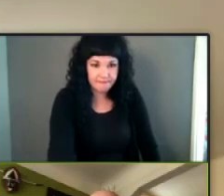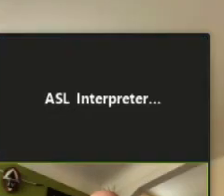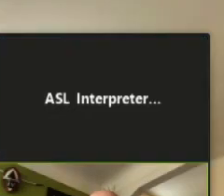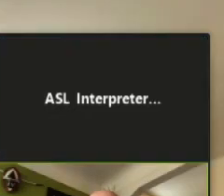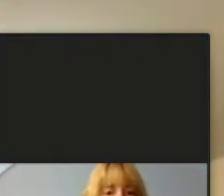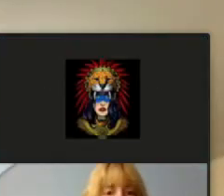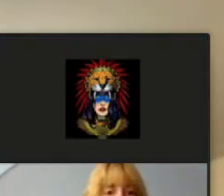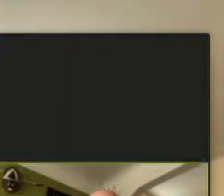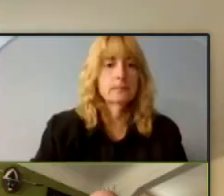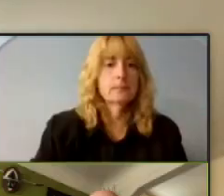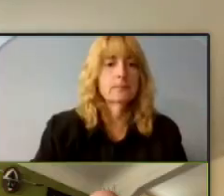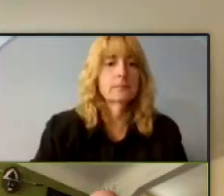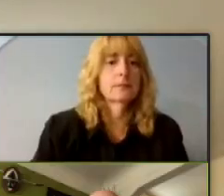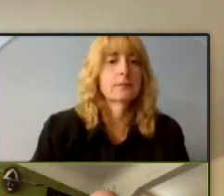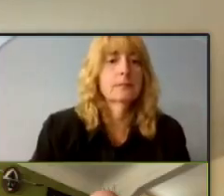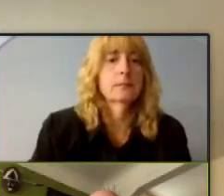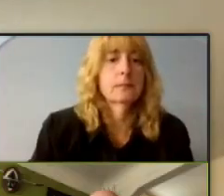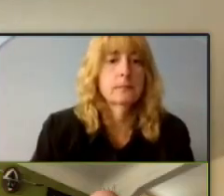So,